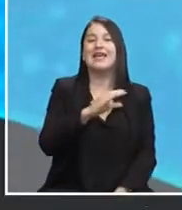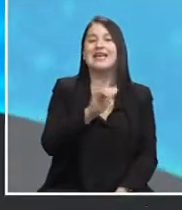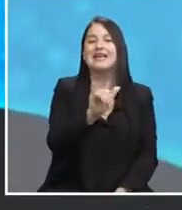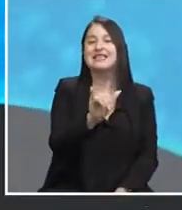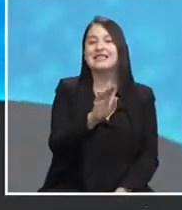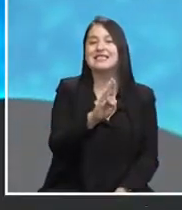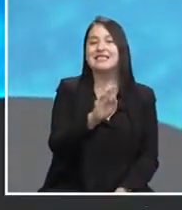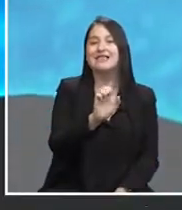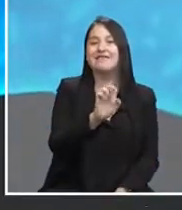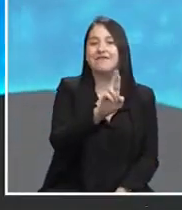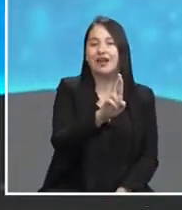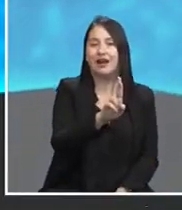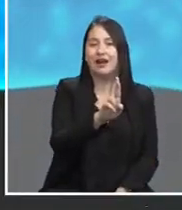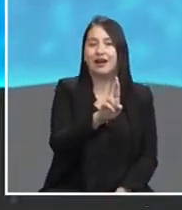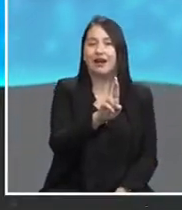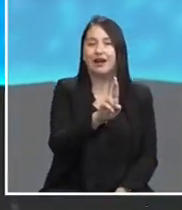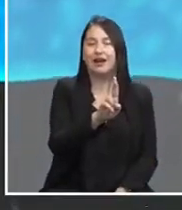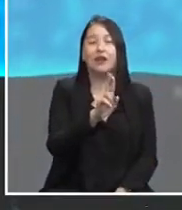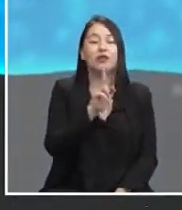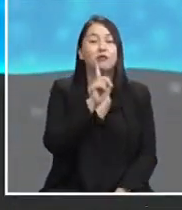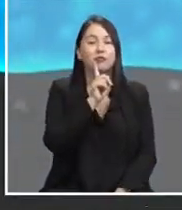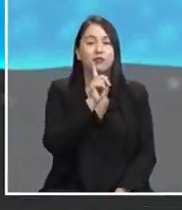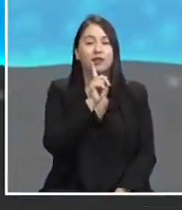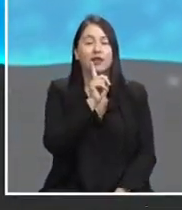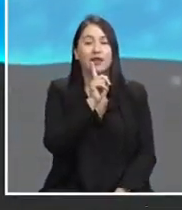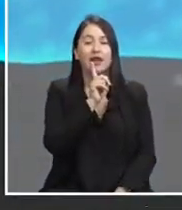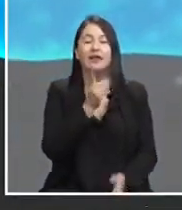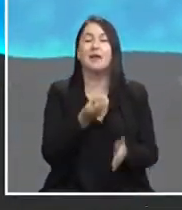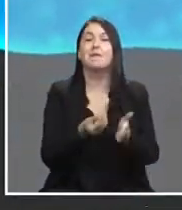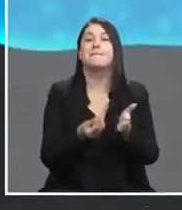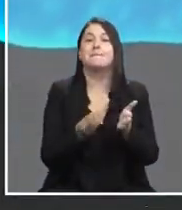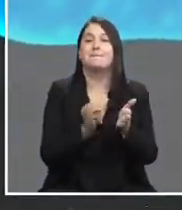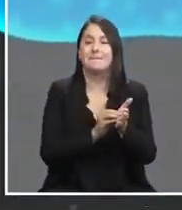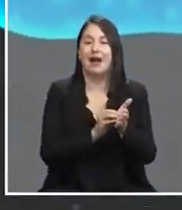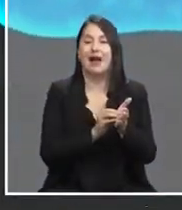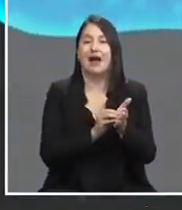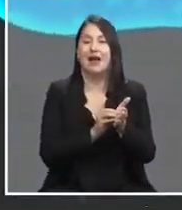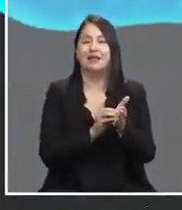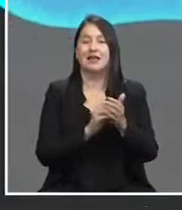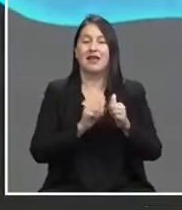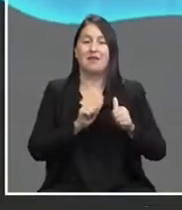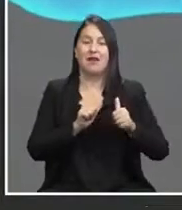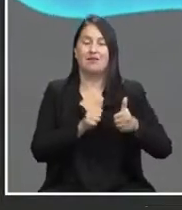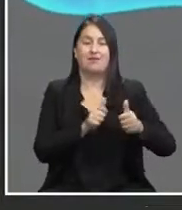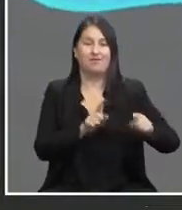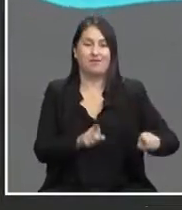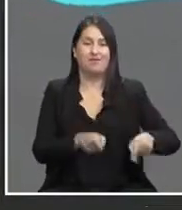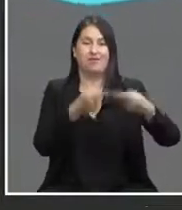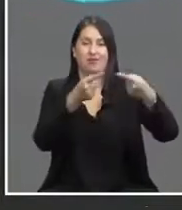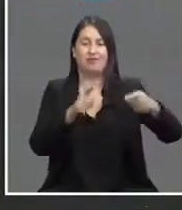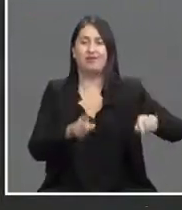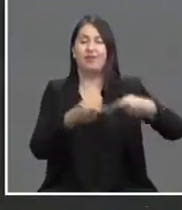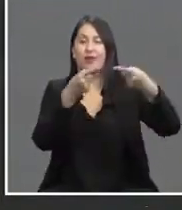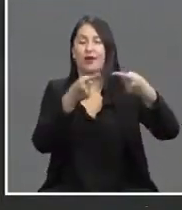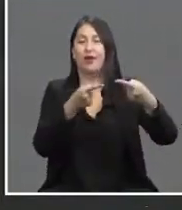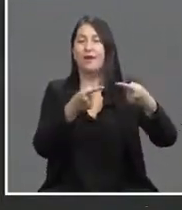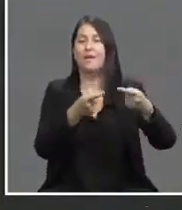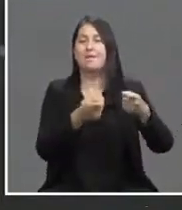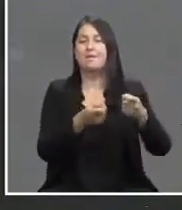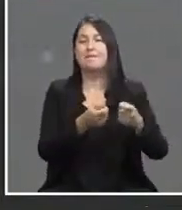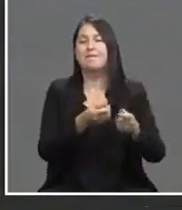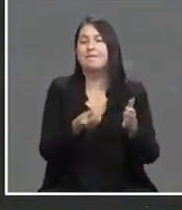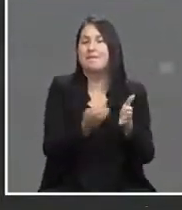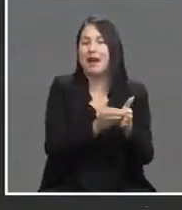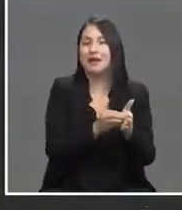more attacks every day, and they become industrial, and they become more and